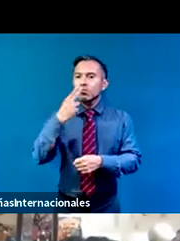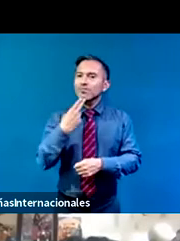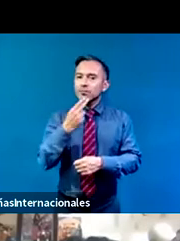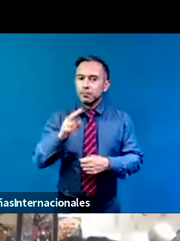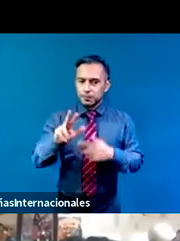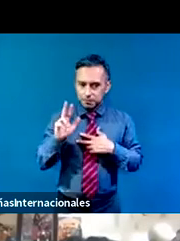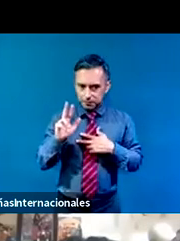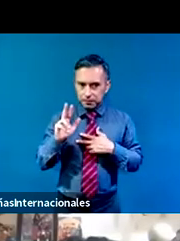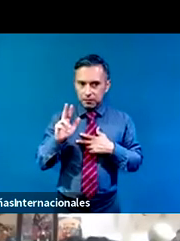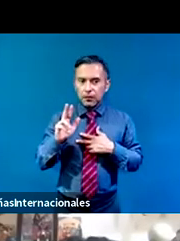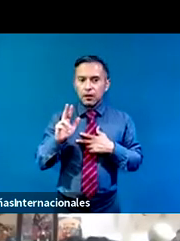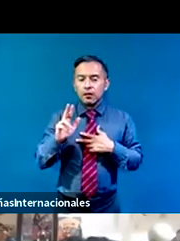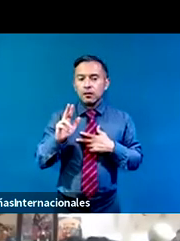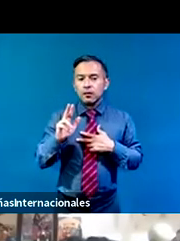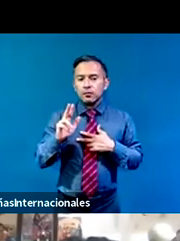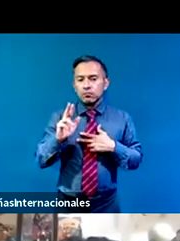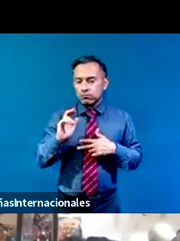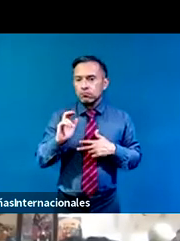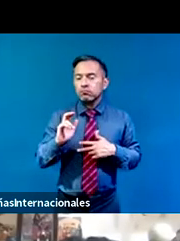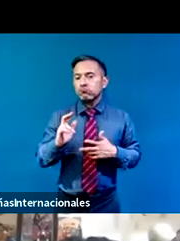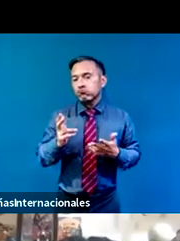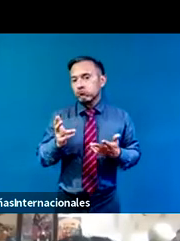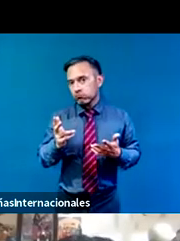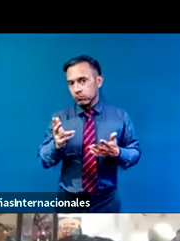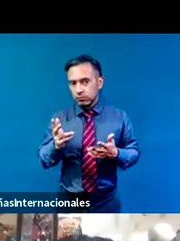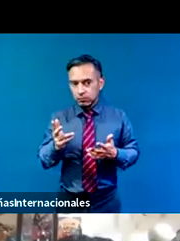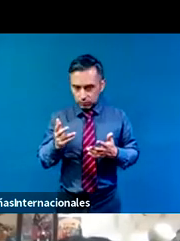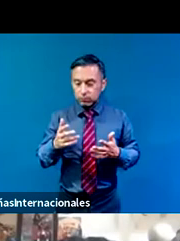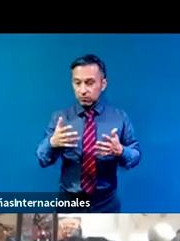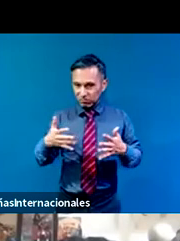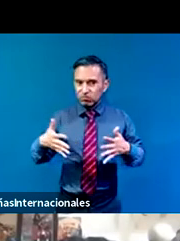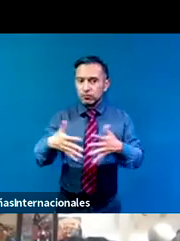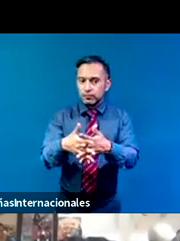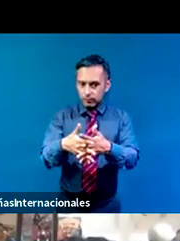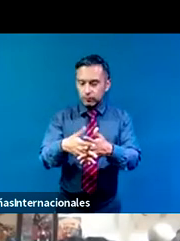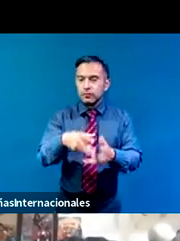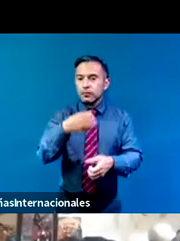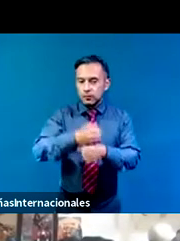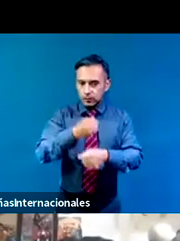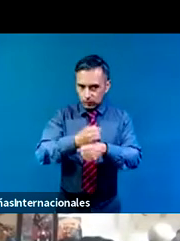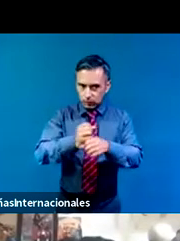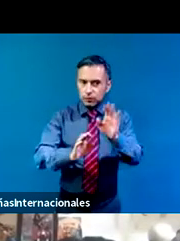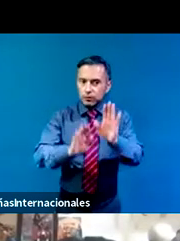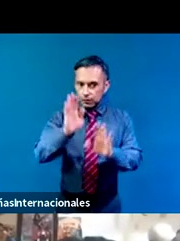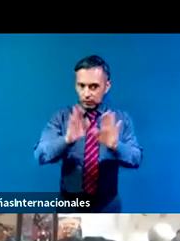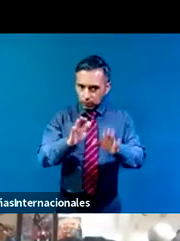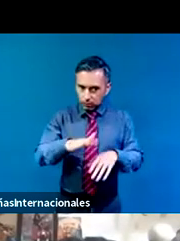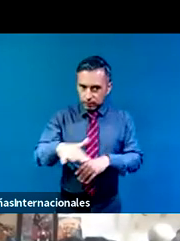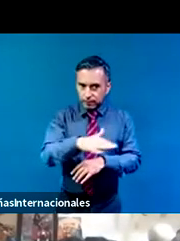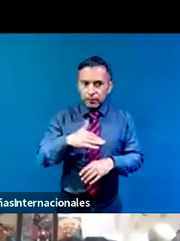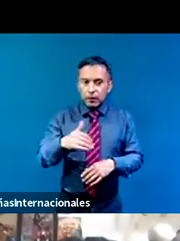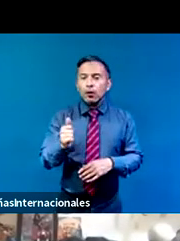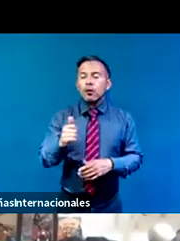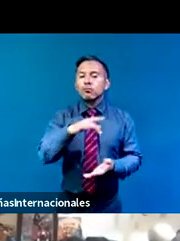itself. In terms of efforts to localize or build a national or regional